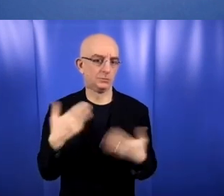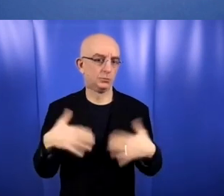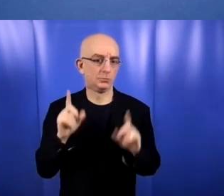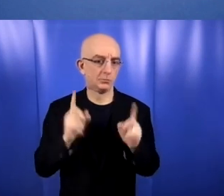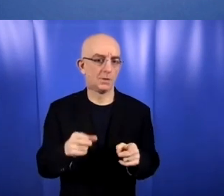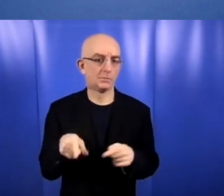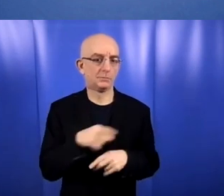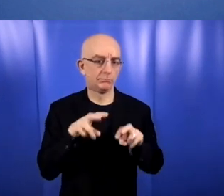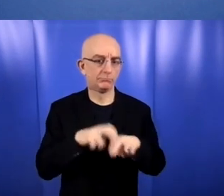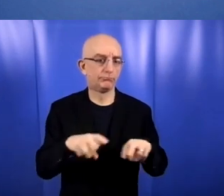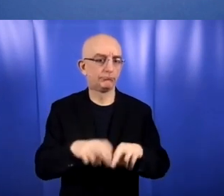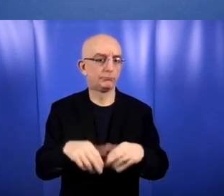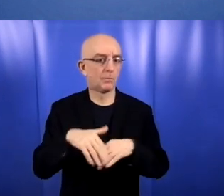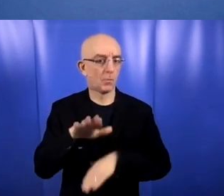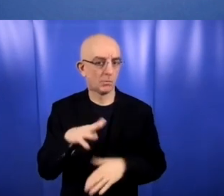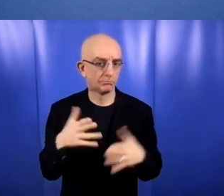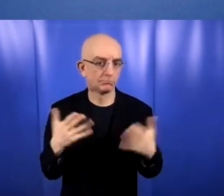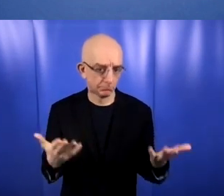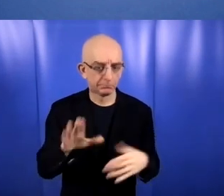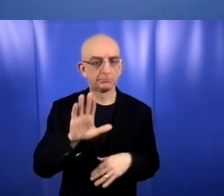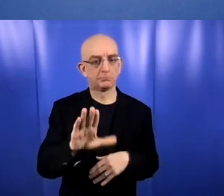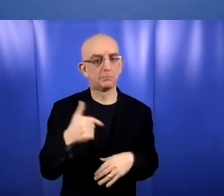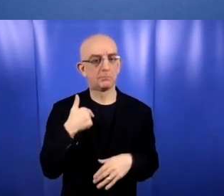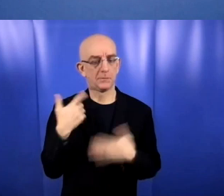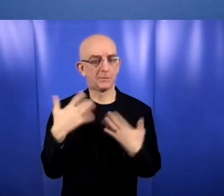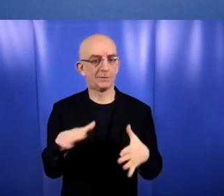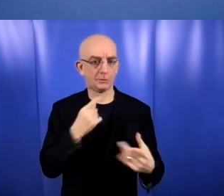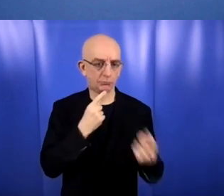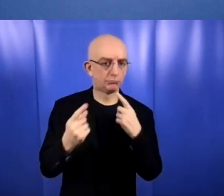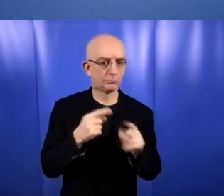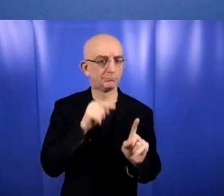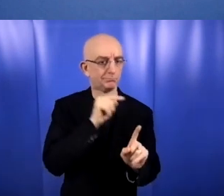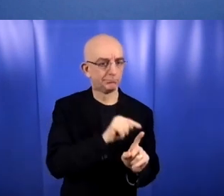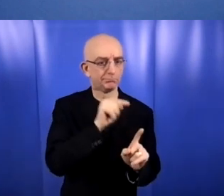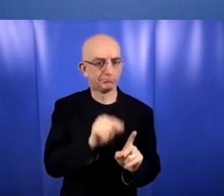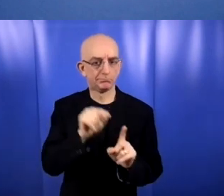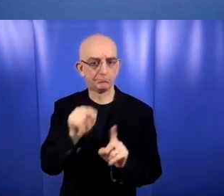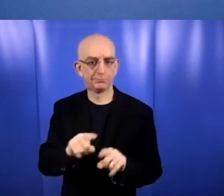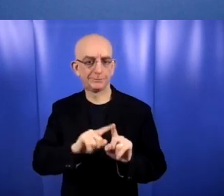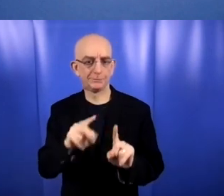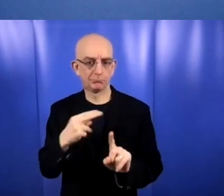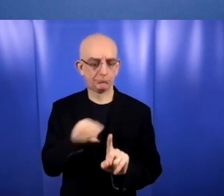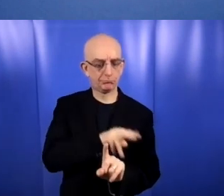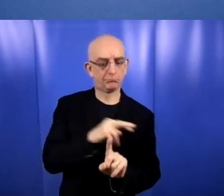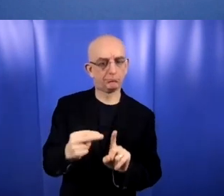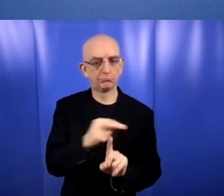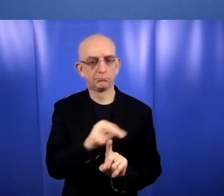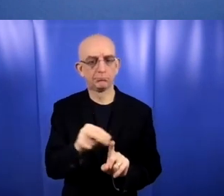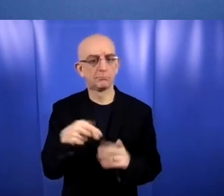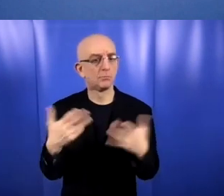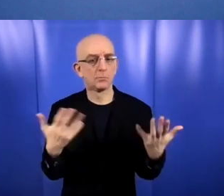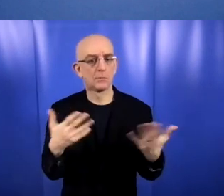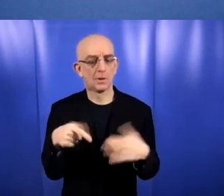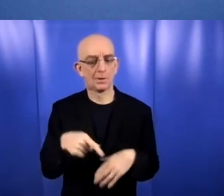different aspects of this self-reliance objective. I'm just taking a quick moment to look at the Q&A. I